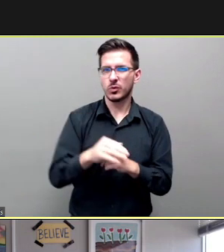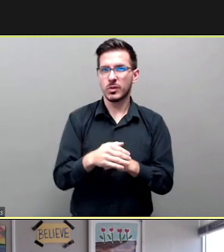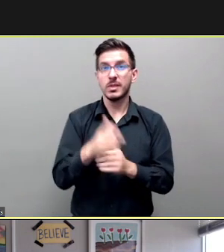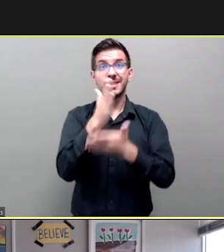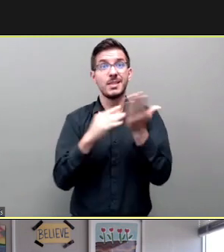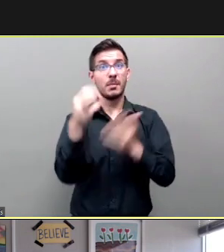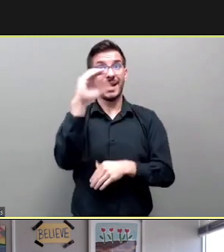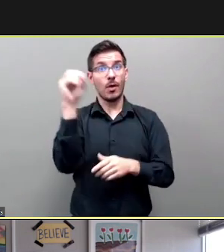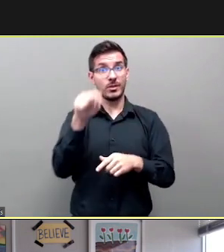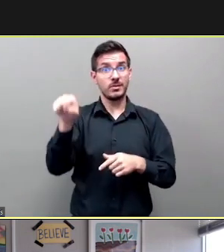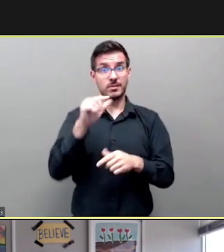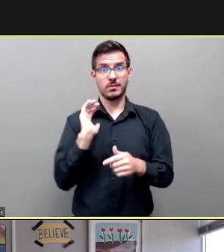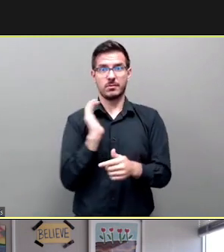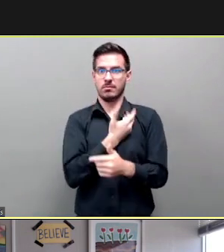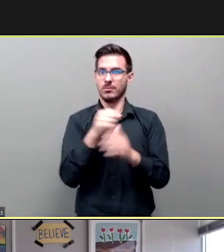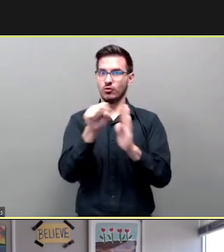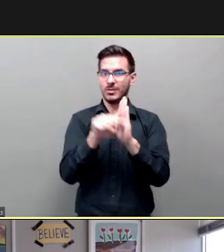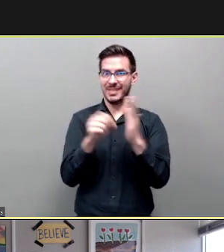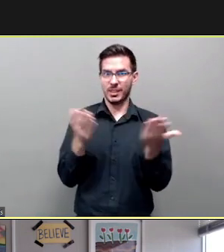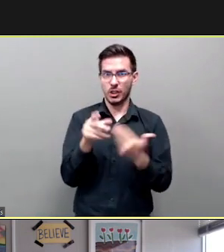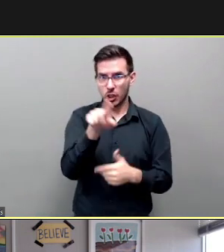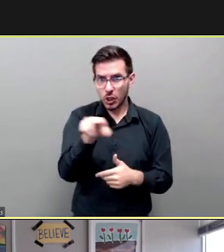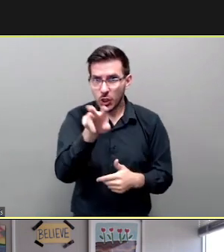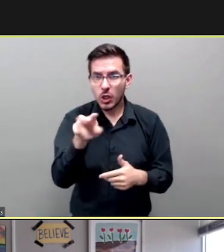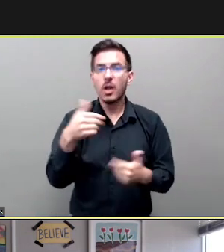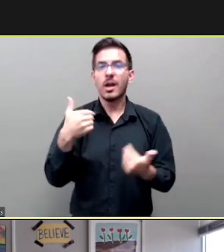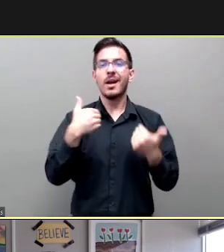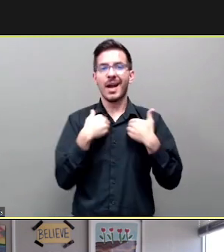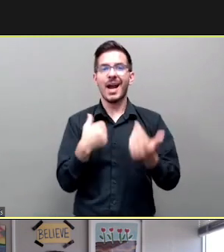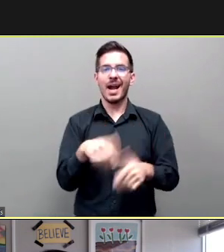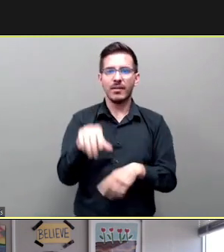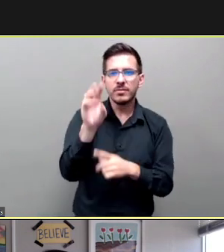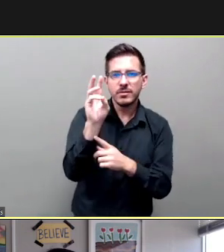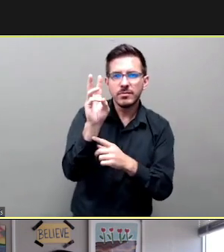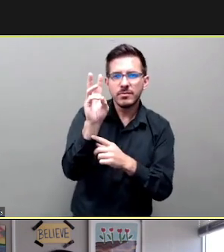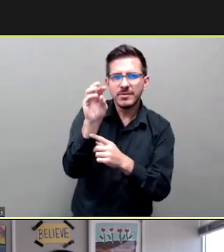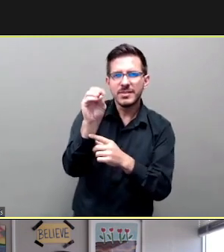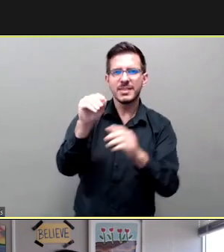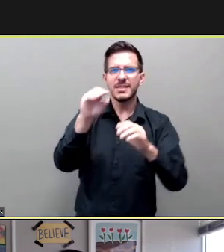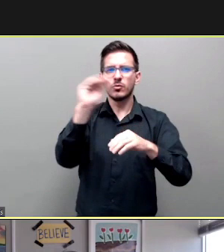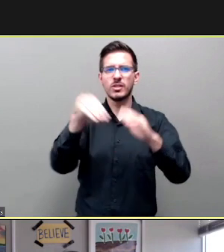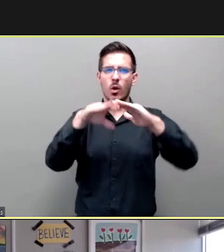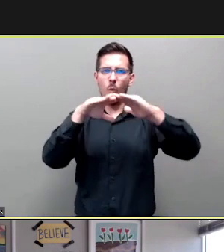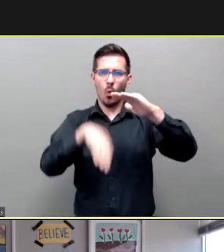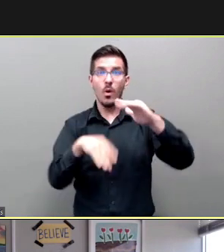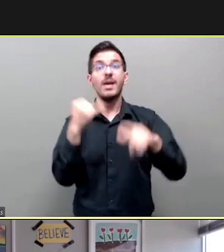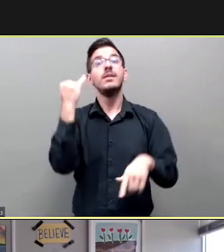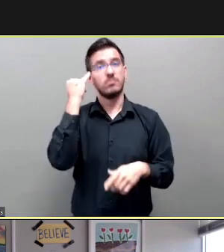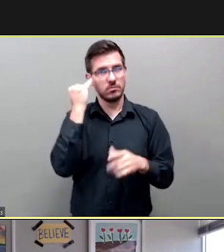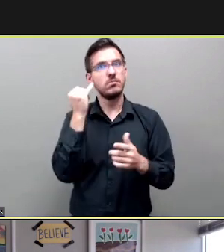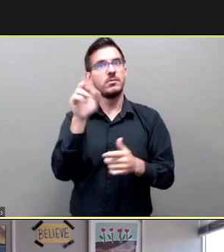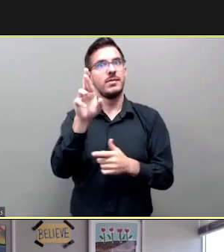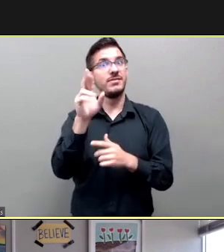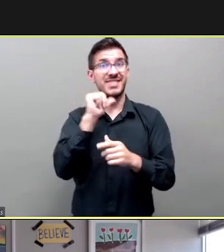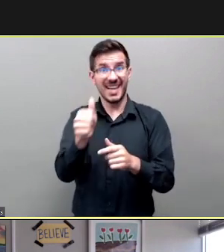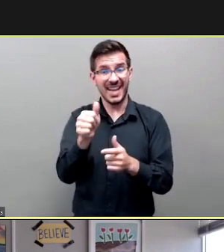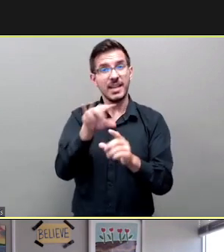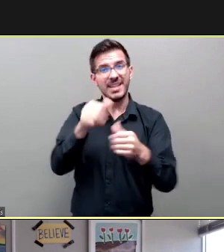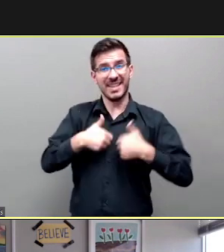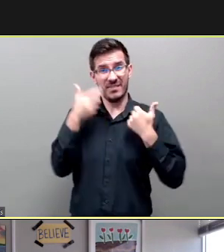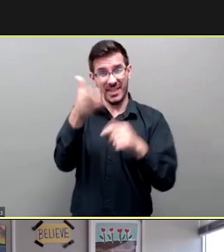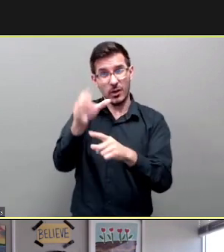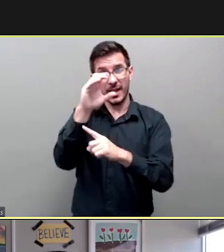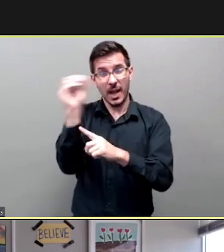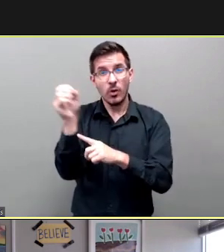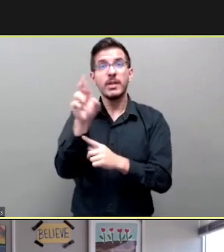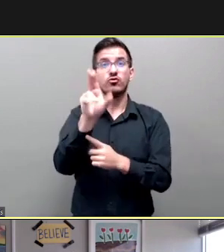state actually have 60% or lower. So that would put you at risk if you didn't get vaccinated for the vaccine.